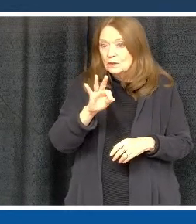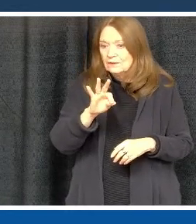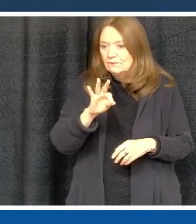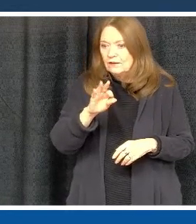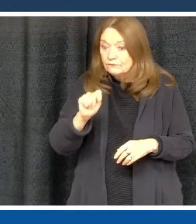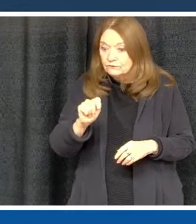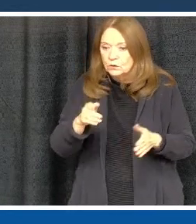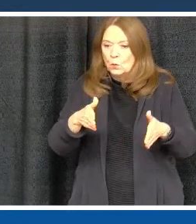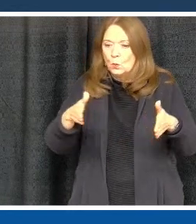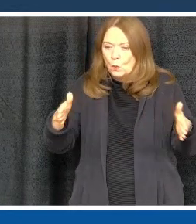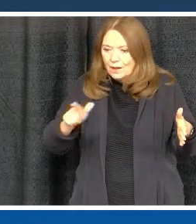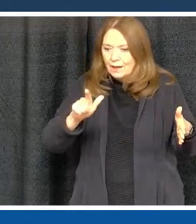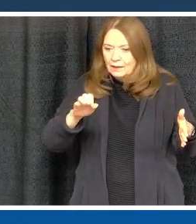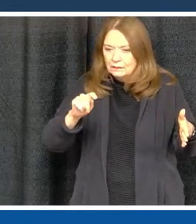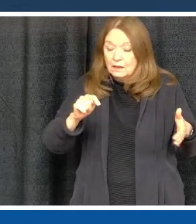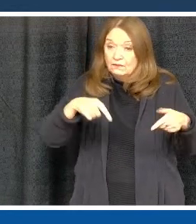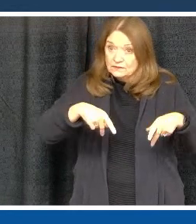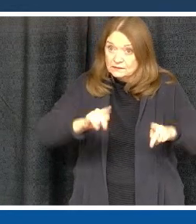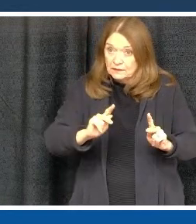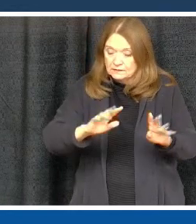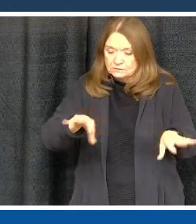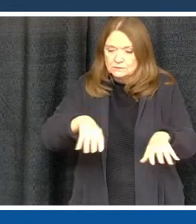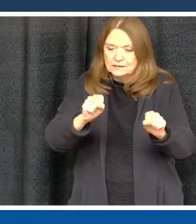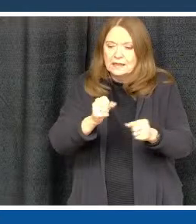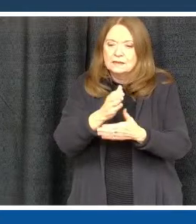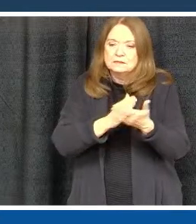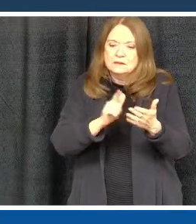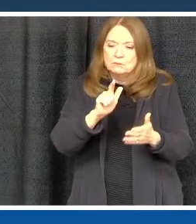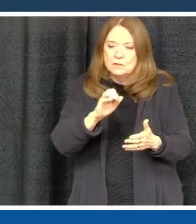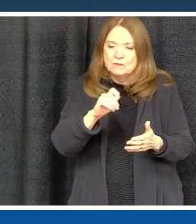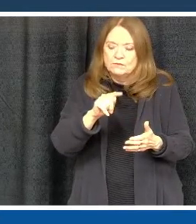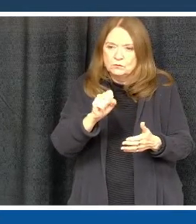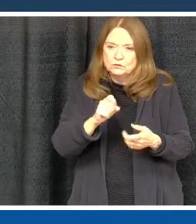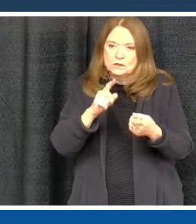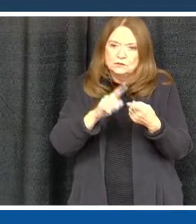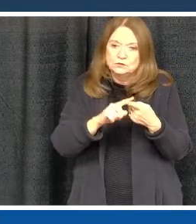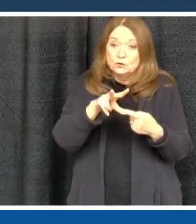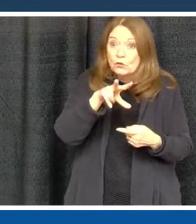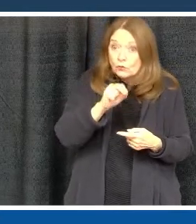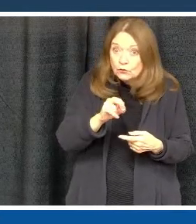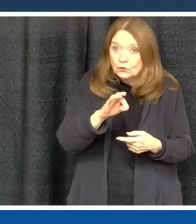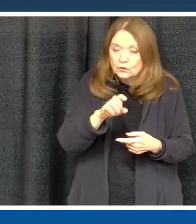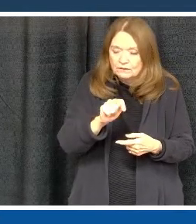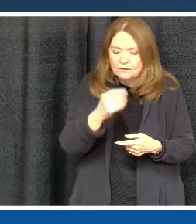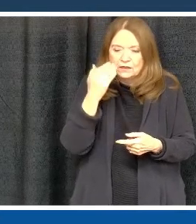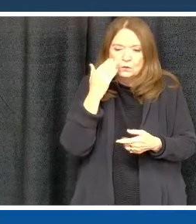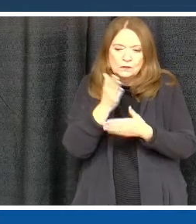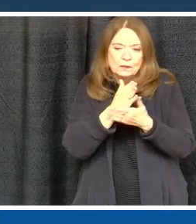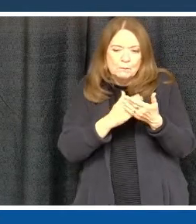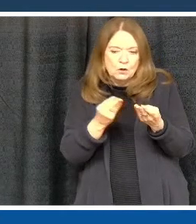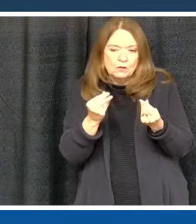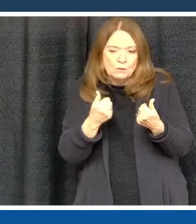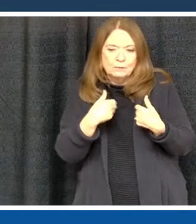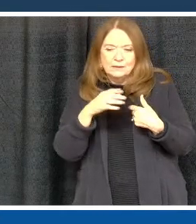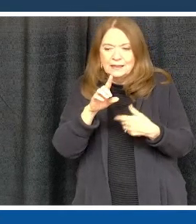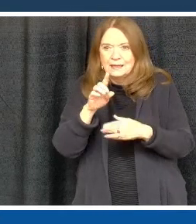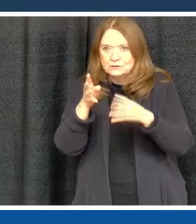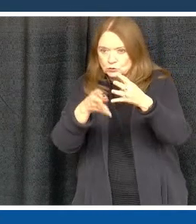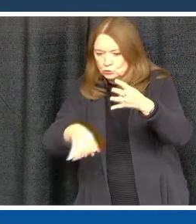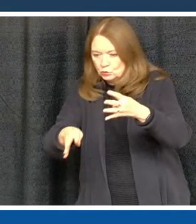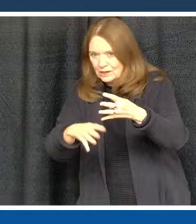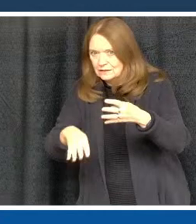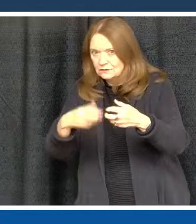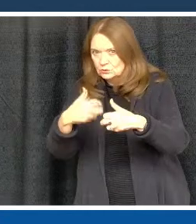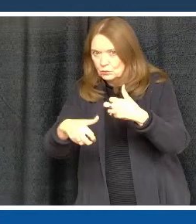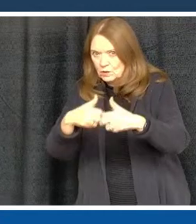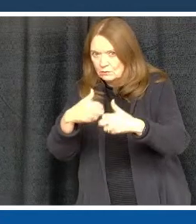lot. This allows them to take some of those lots down to 30 feet, knowing that part of the property has a drainage issue. That allows